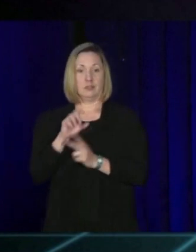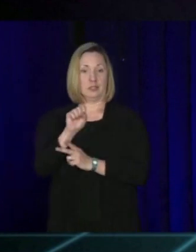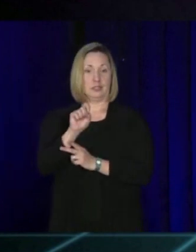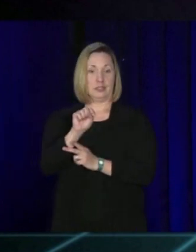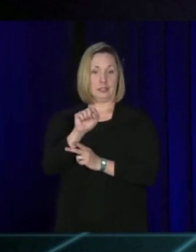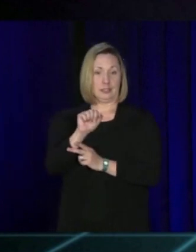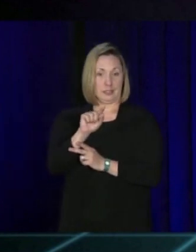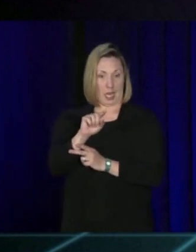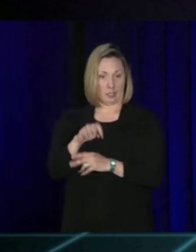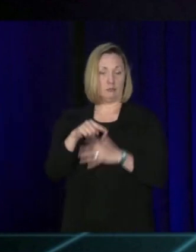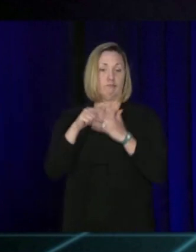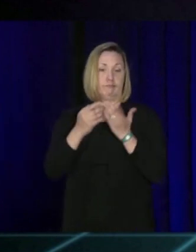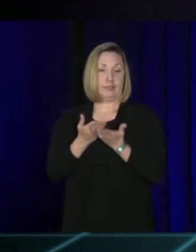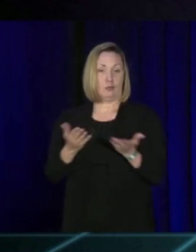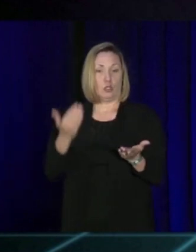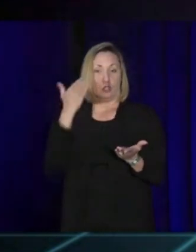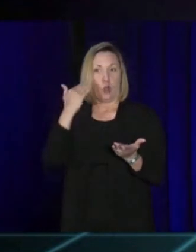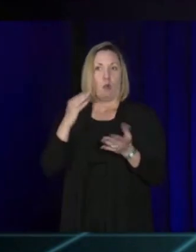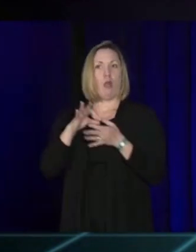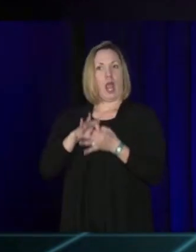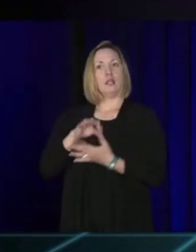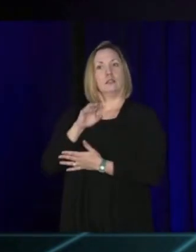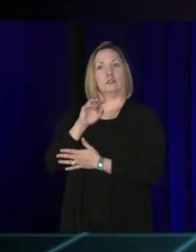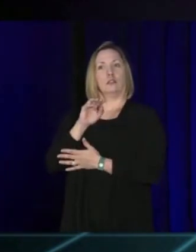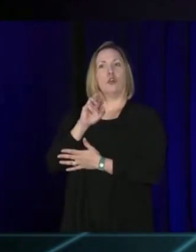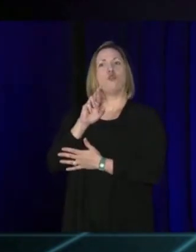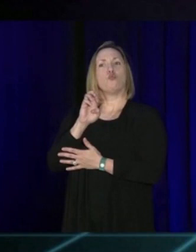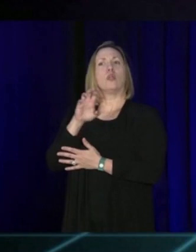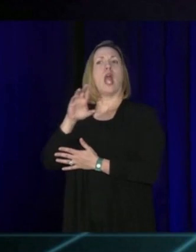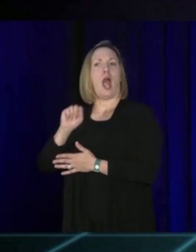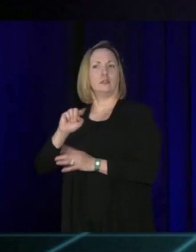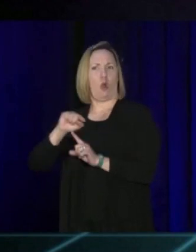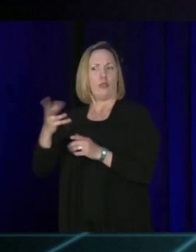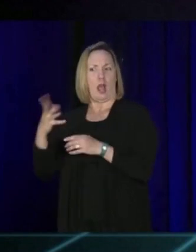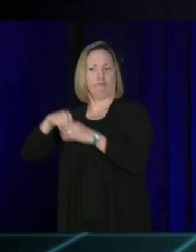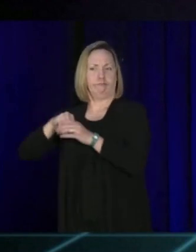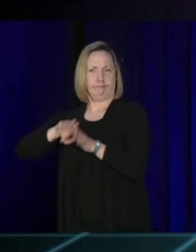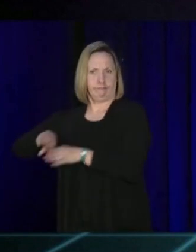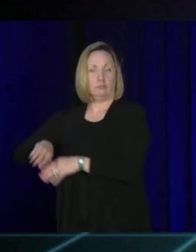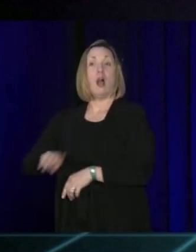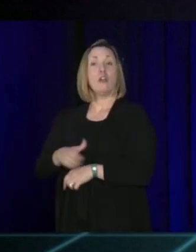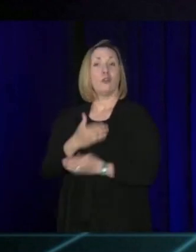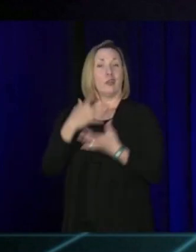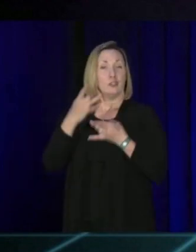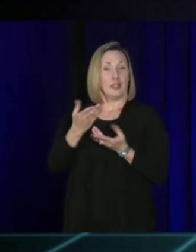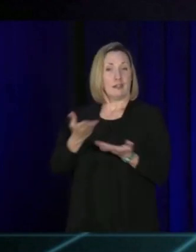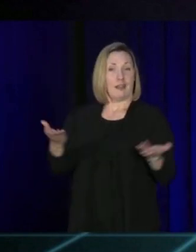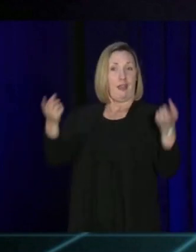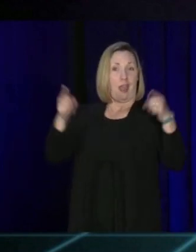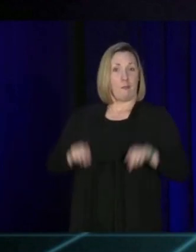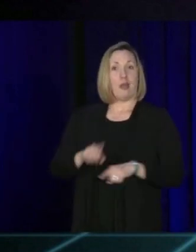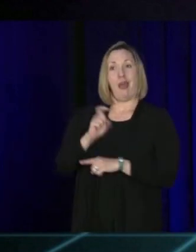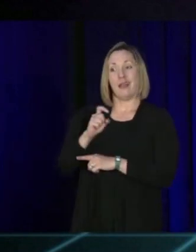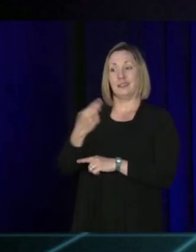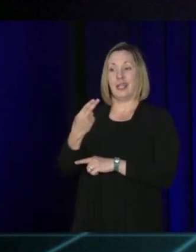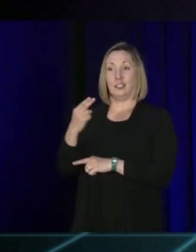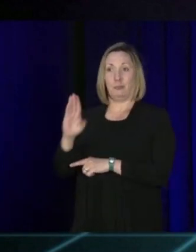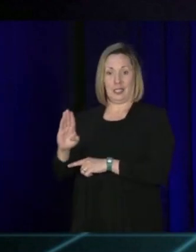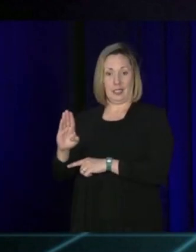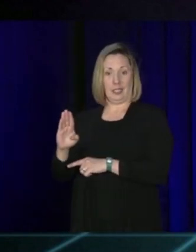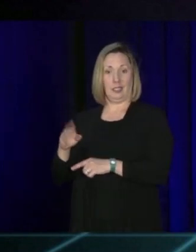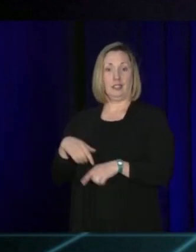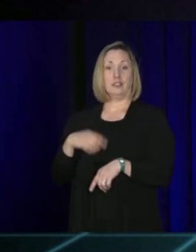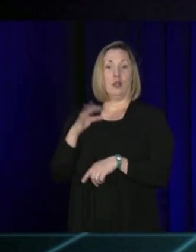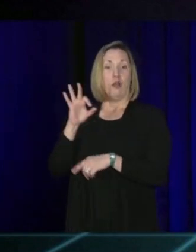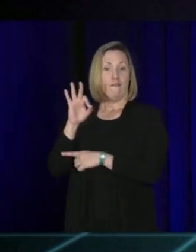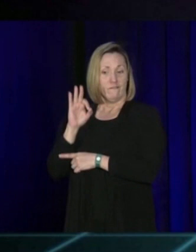we know them in React. Another interesting thing that was happening at the time was XHP. So Facebook was